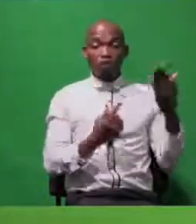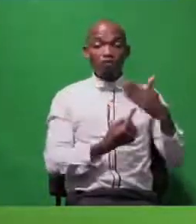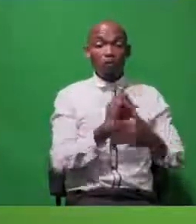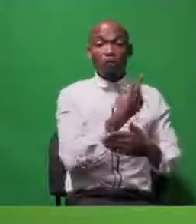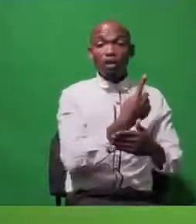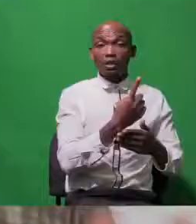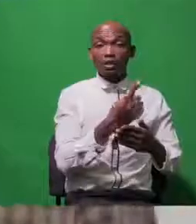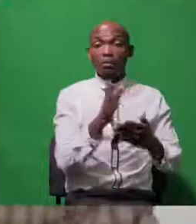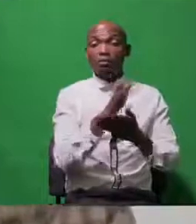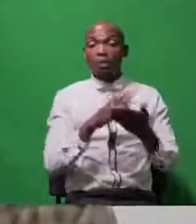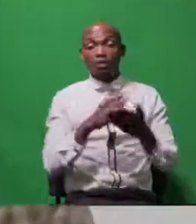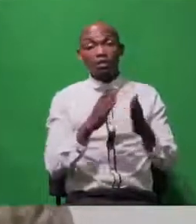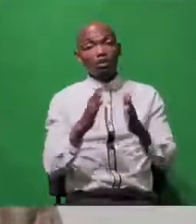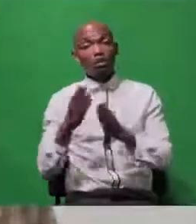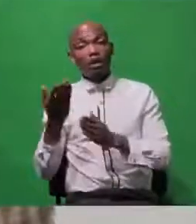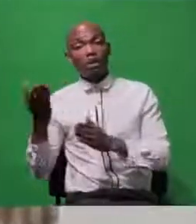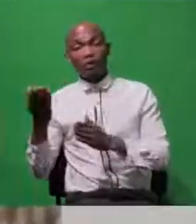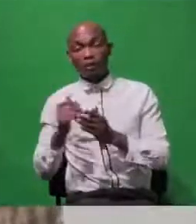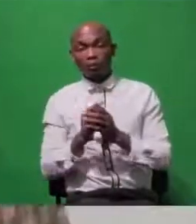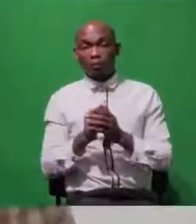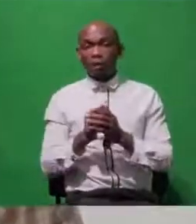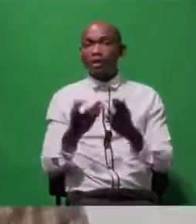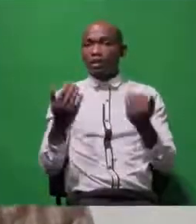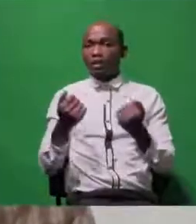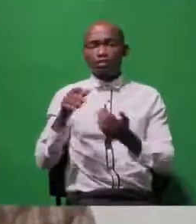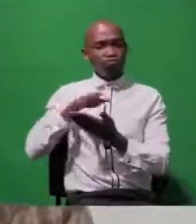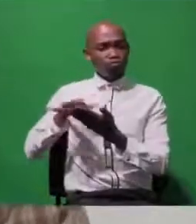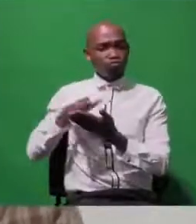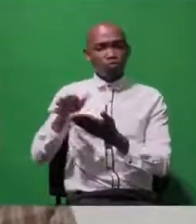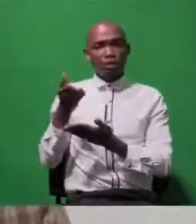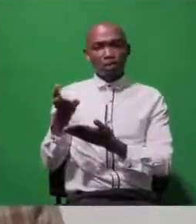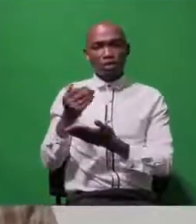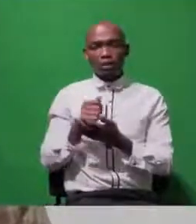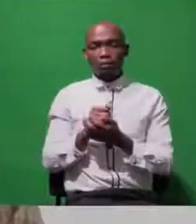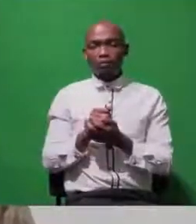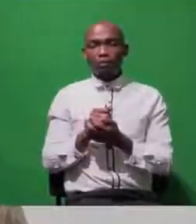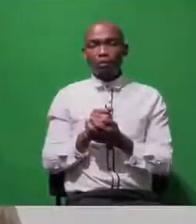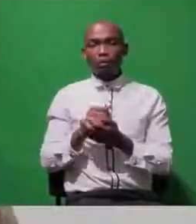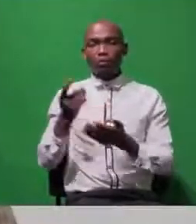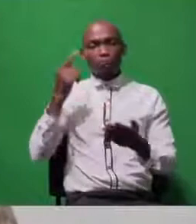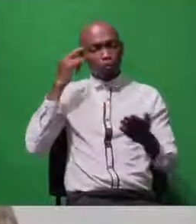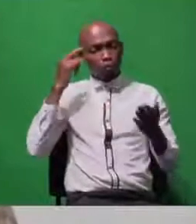position to another. Can you define reflection? What is a reflection?